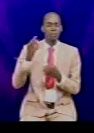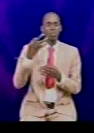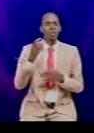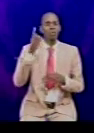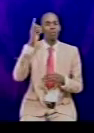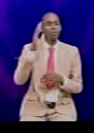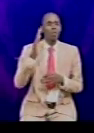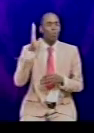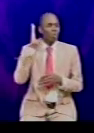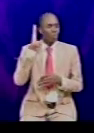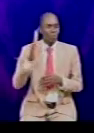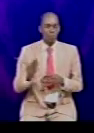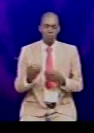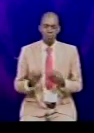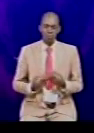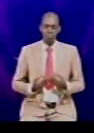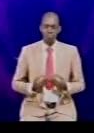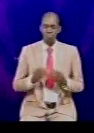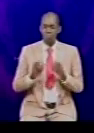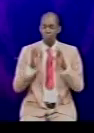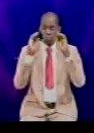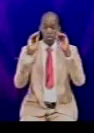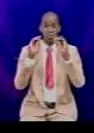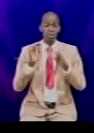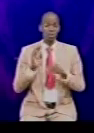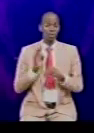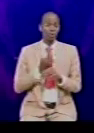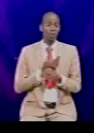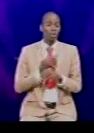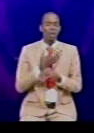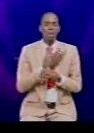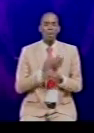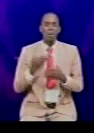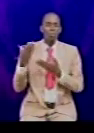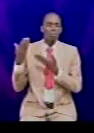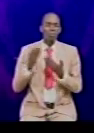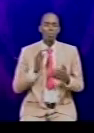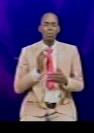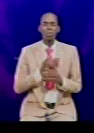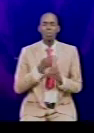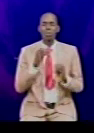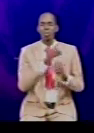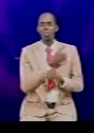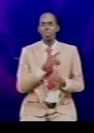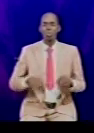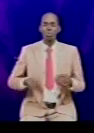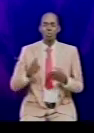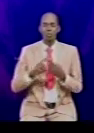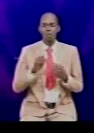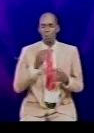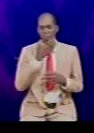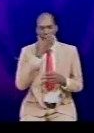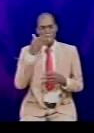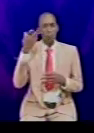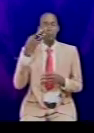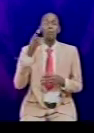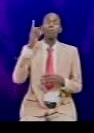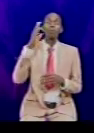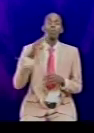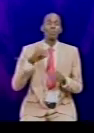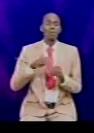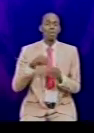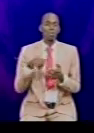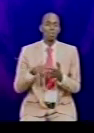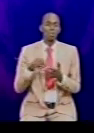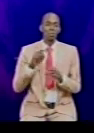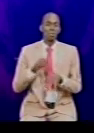will illuminate our hearts and bring us, O Lord, into the very blessings of God in this session.